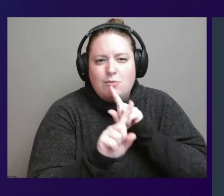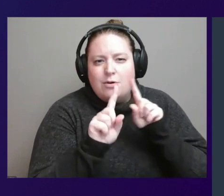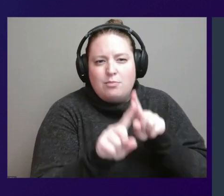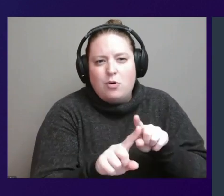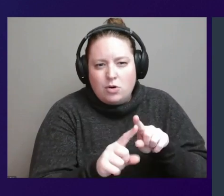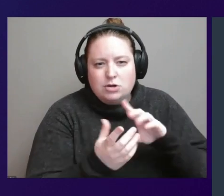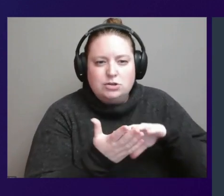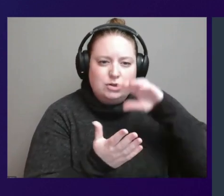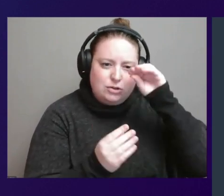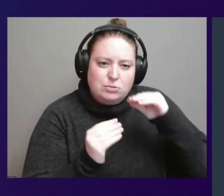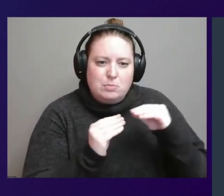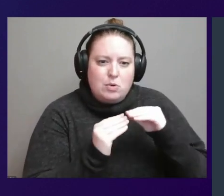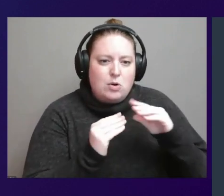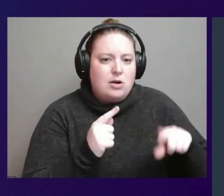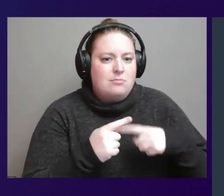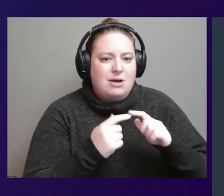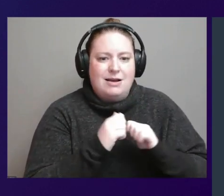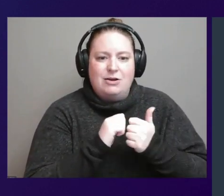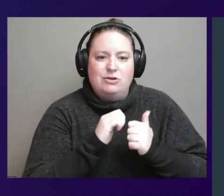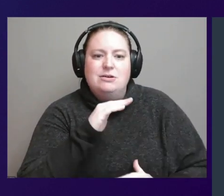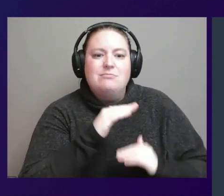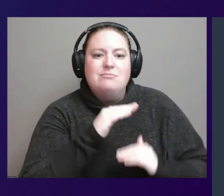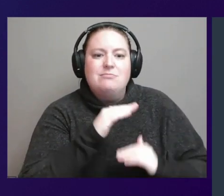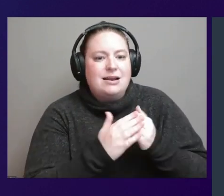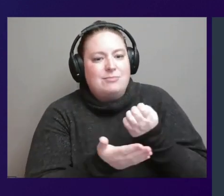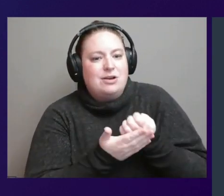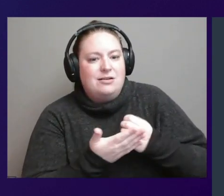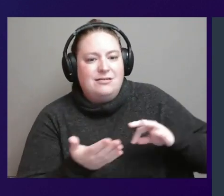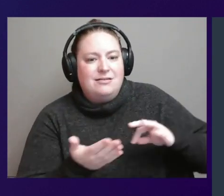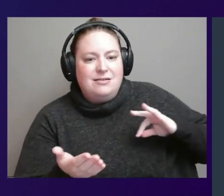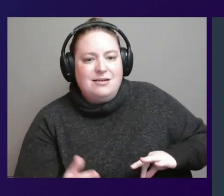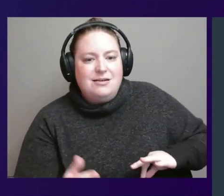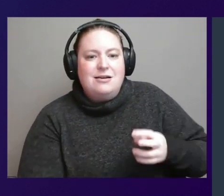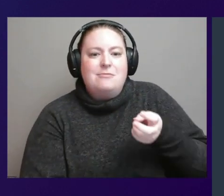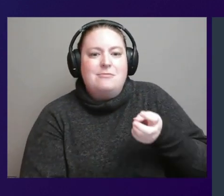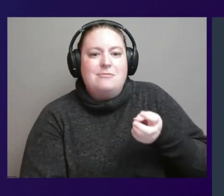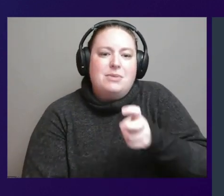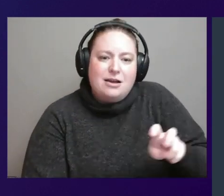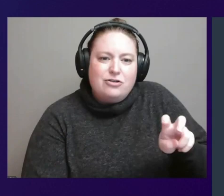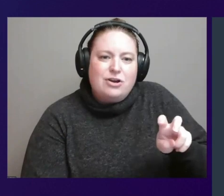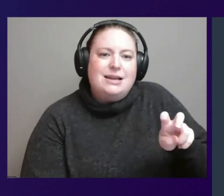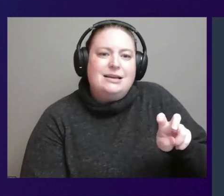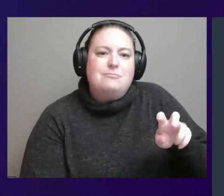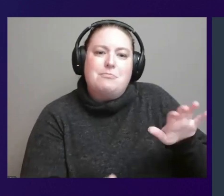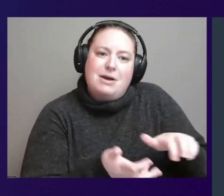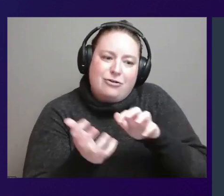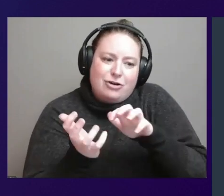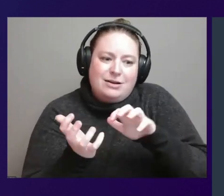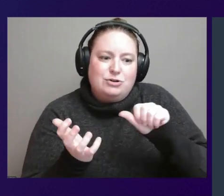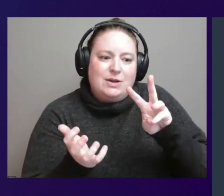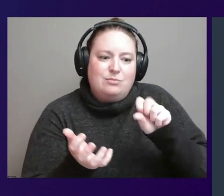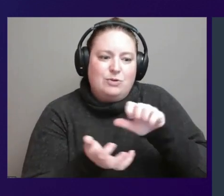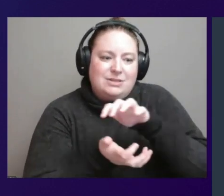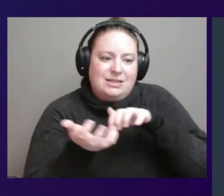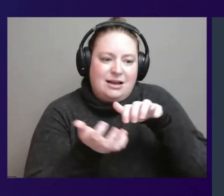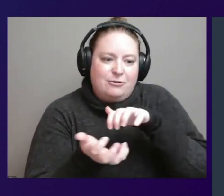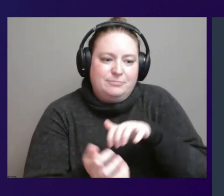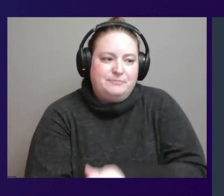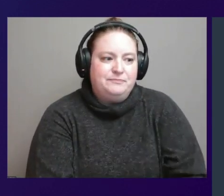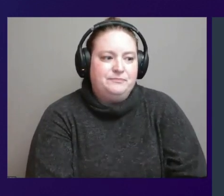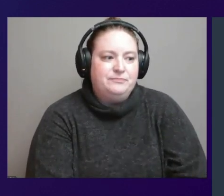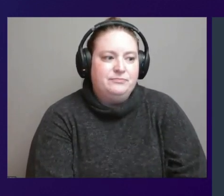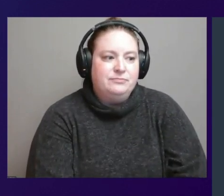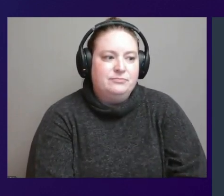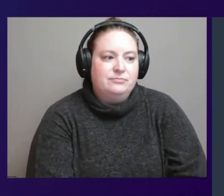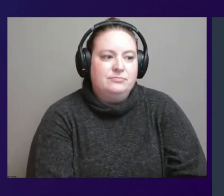can maximize economic advantages by migrating to AWS cloud infrastructure. And with that, I'm going to turn it over to you, Mary, to talk